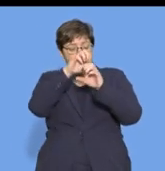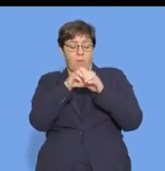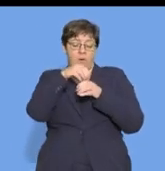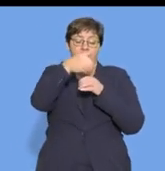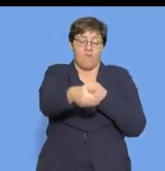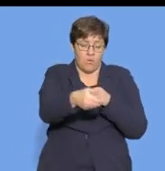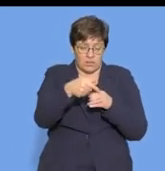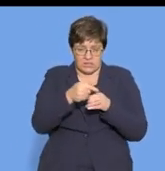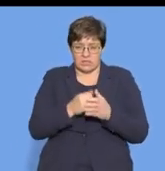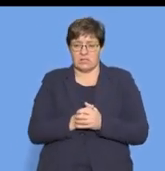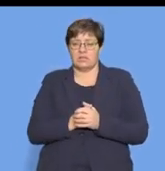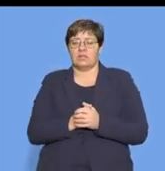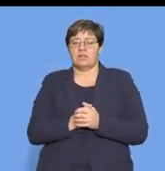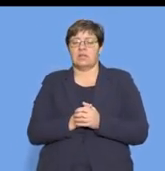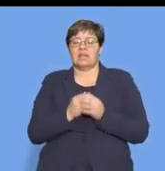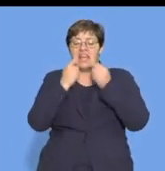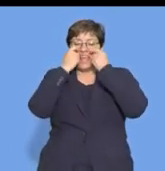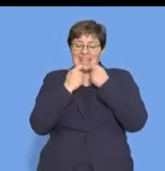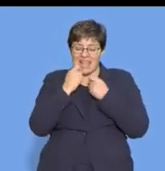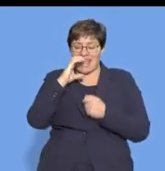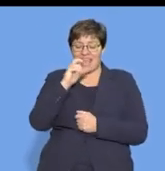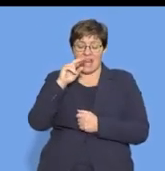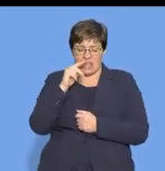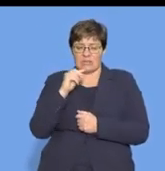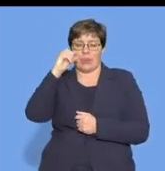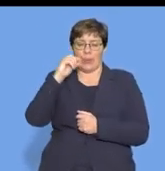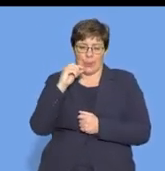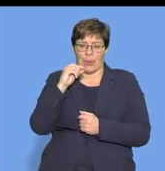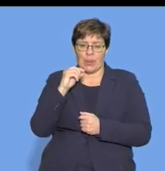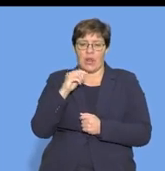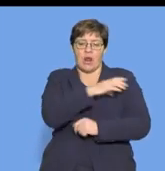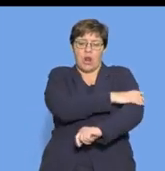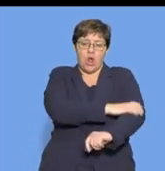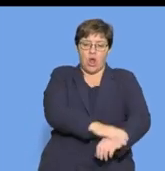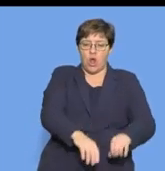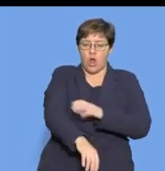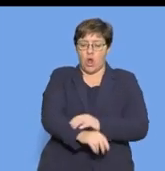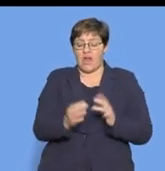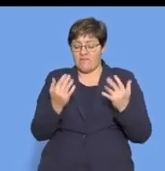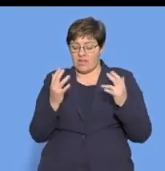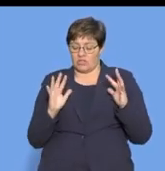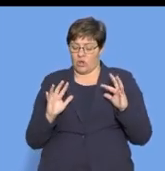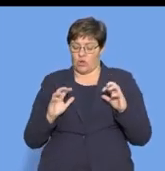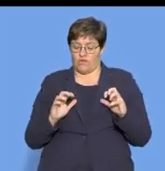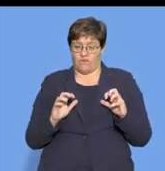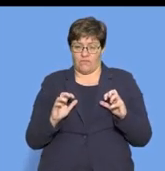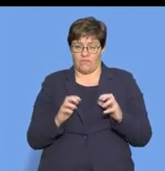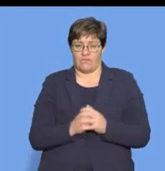position. Canines were also small, and they had long arms with curved fingers.